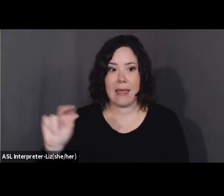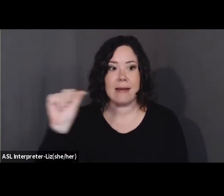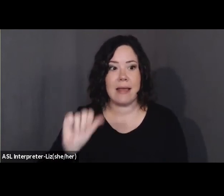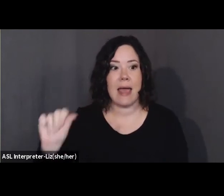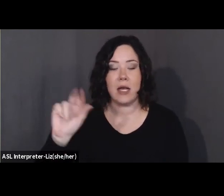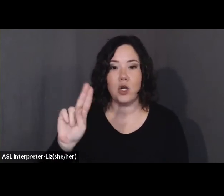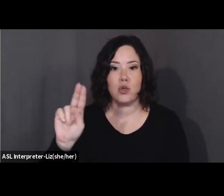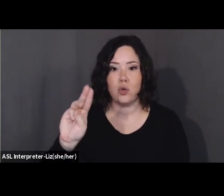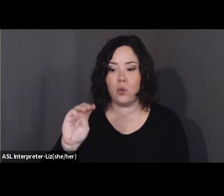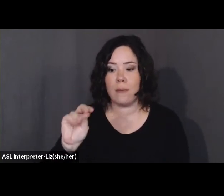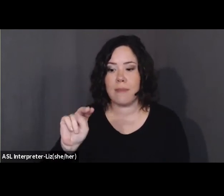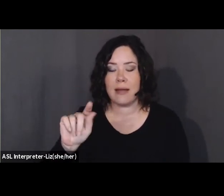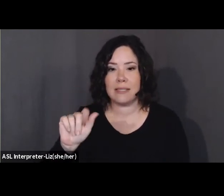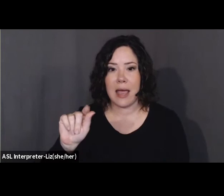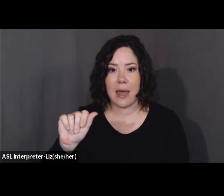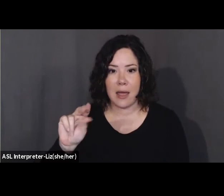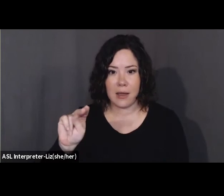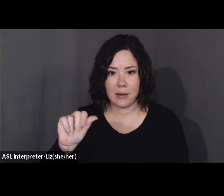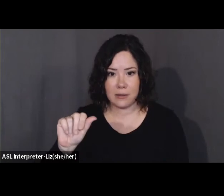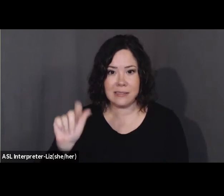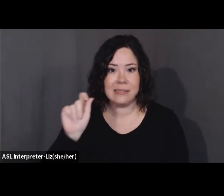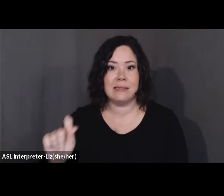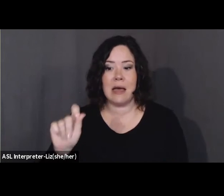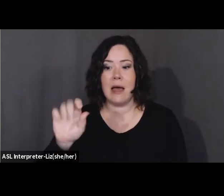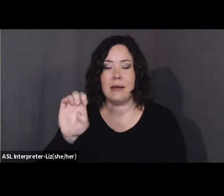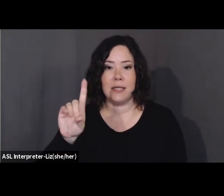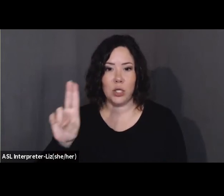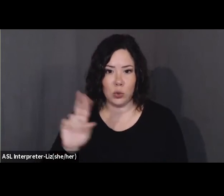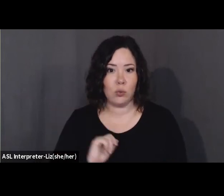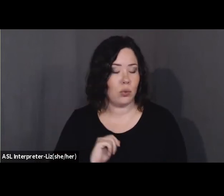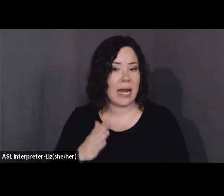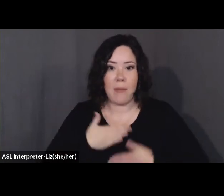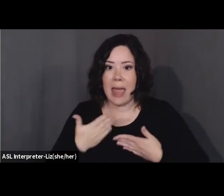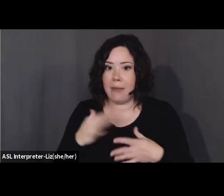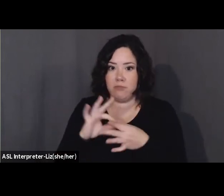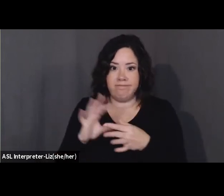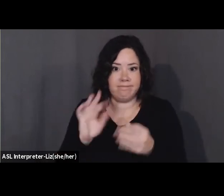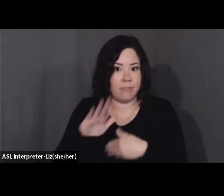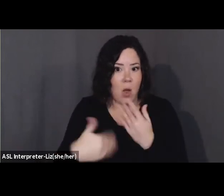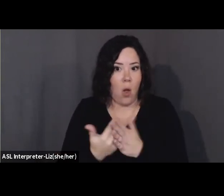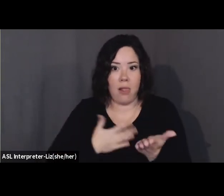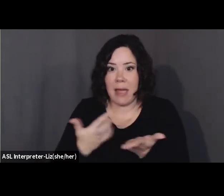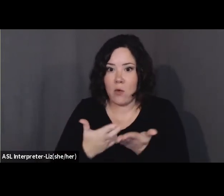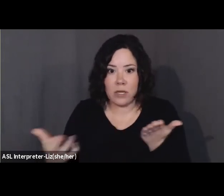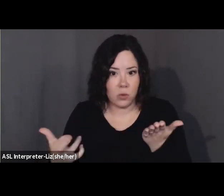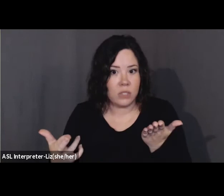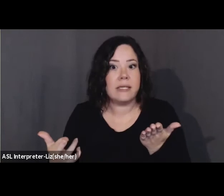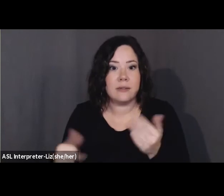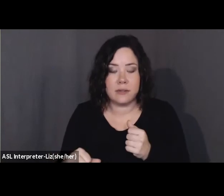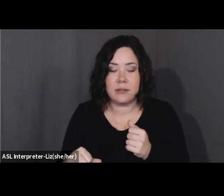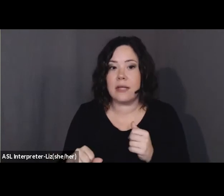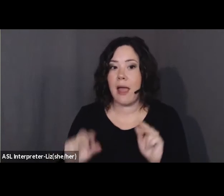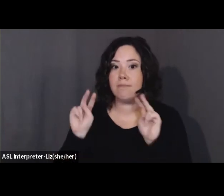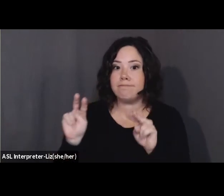LILLIE.GREIMAN@umontana.edu, and I would be more than happy to share all of the resources on this project, and keep your eyes peeled